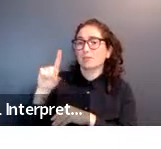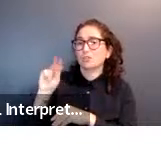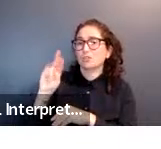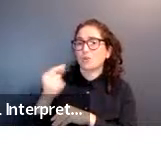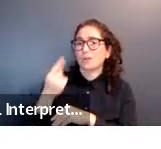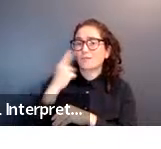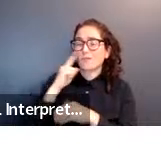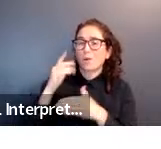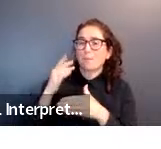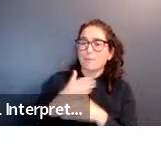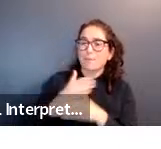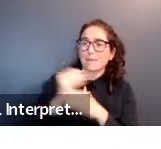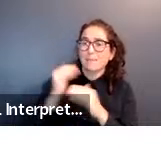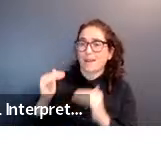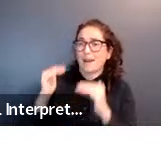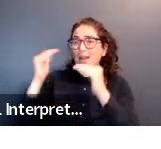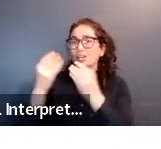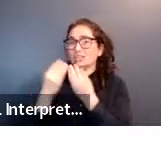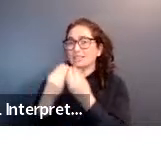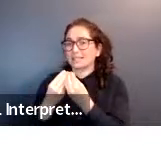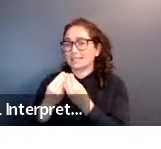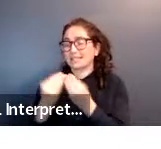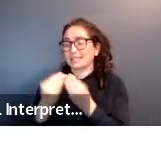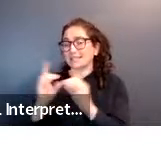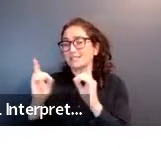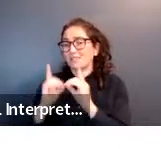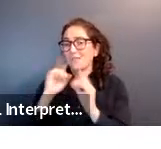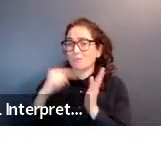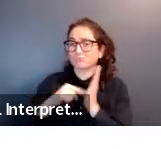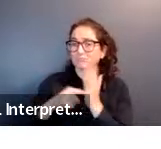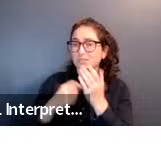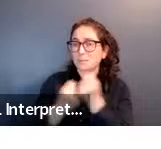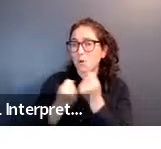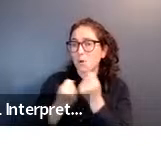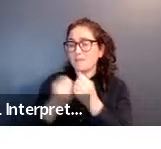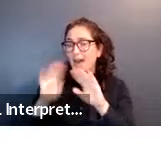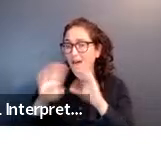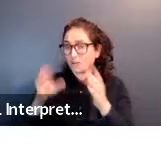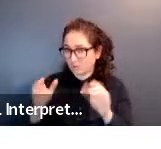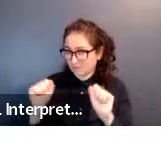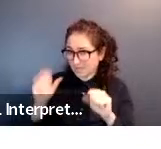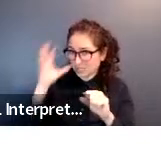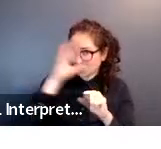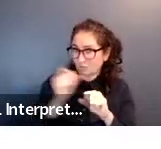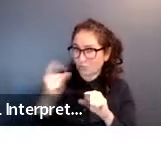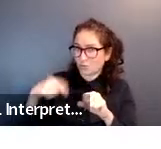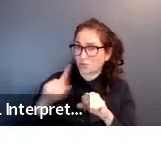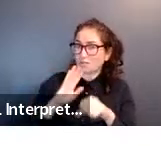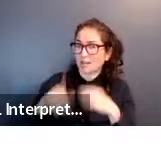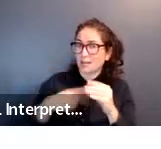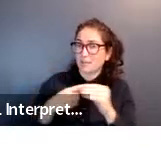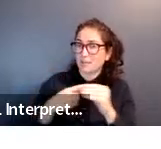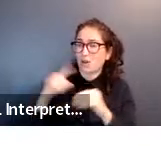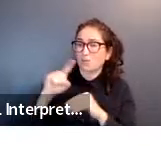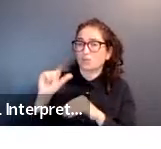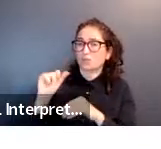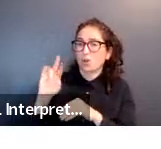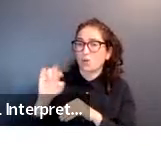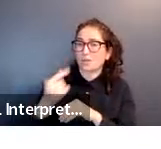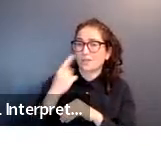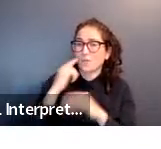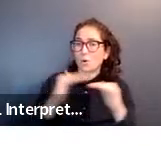higher density districts for affordable and supportive housing, can we assume that you're basically talking about zoning for quality